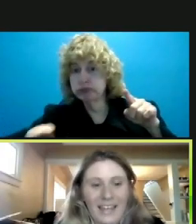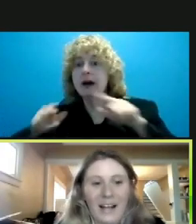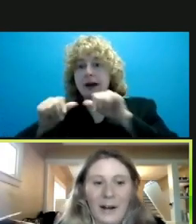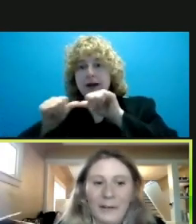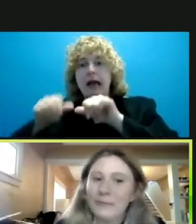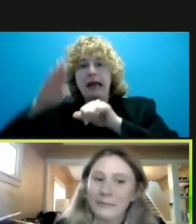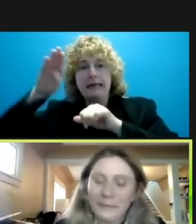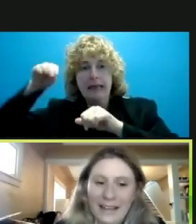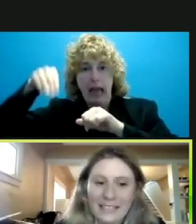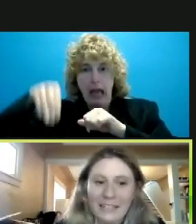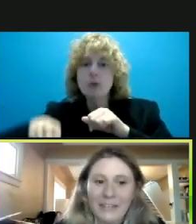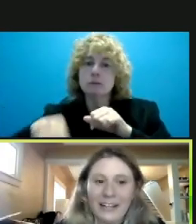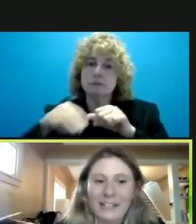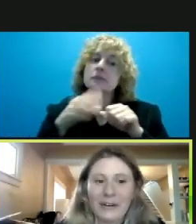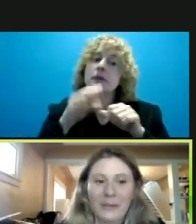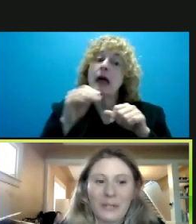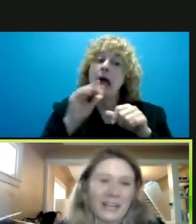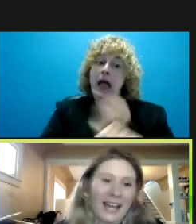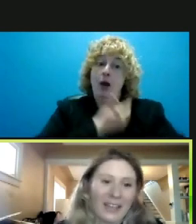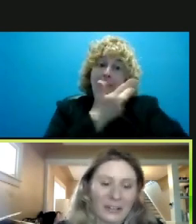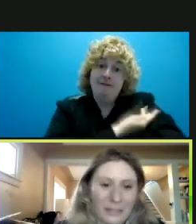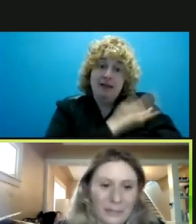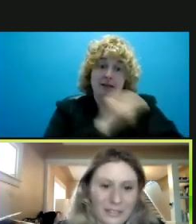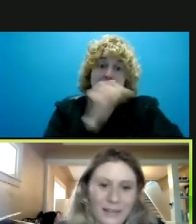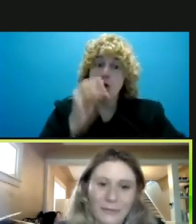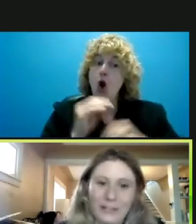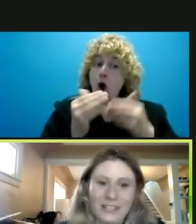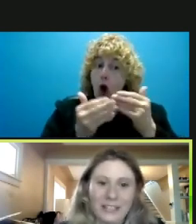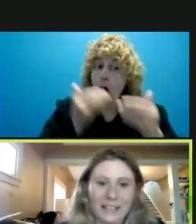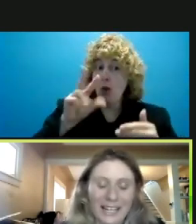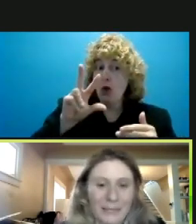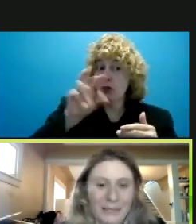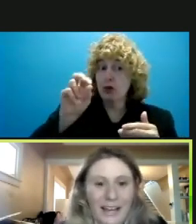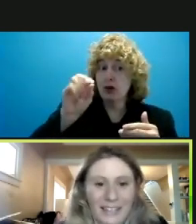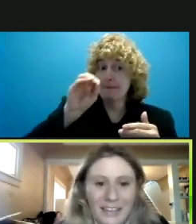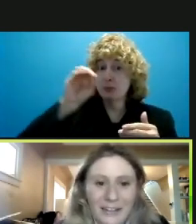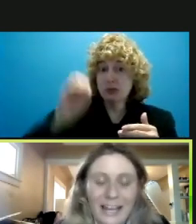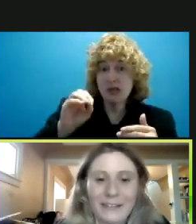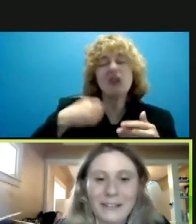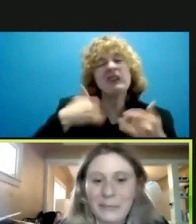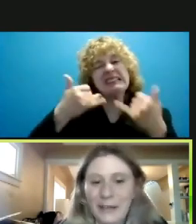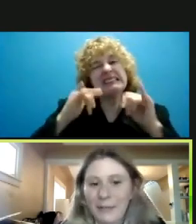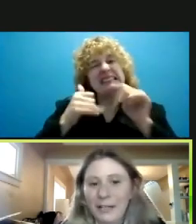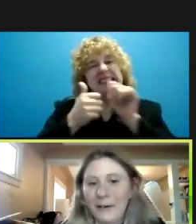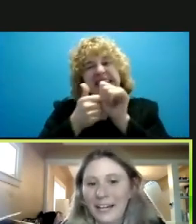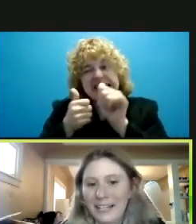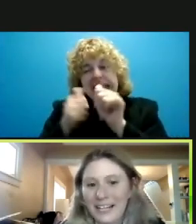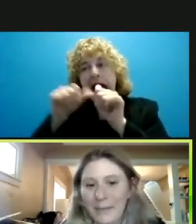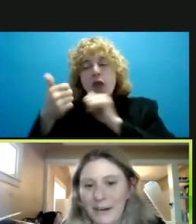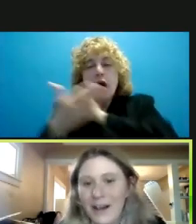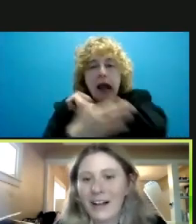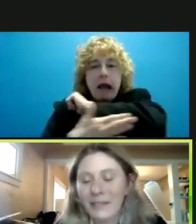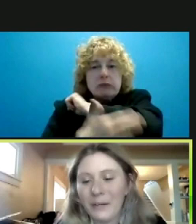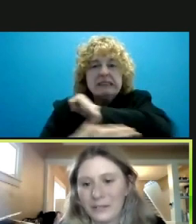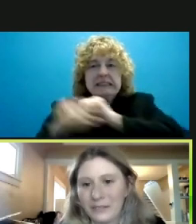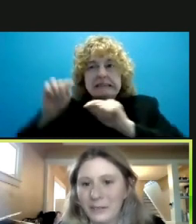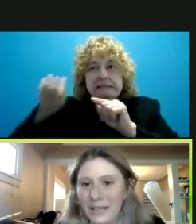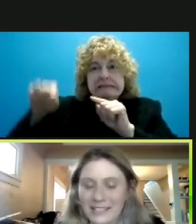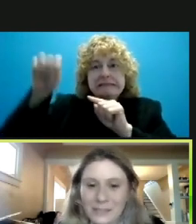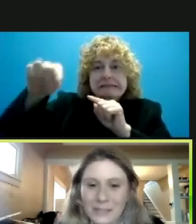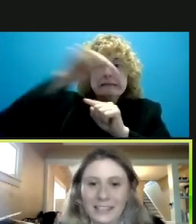And our vaccine rate is almost at 30%. We're still lagging behind the other counties, but I'm going to go ahead and talk about all the